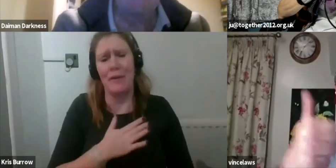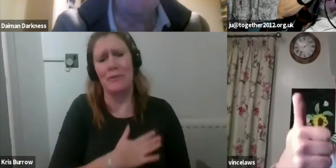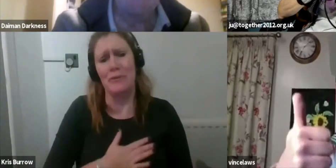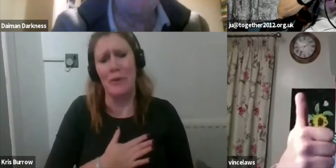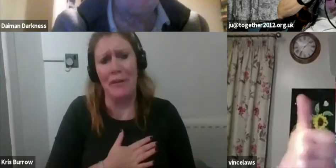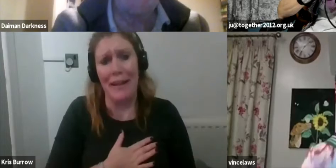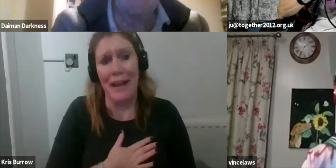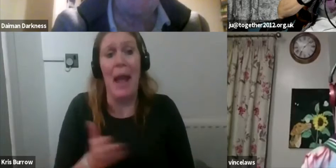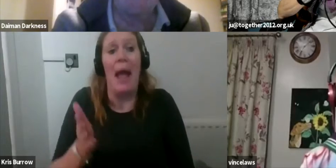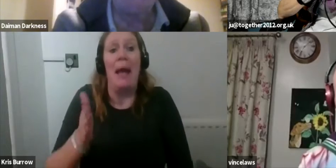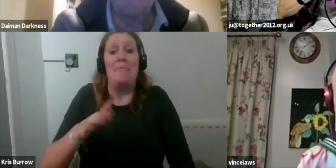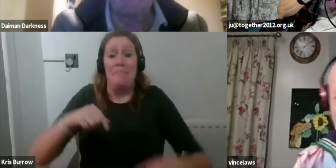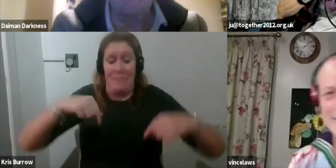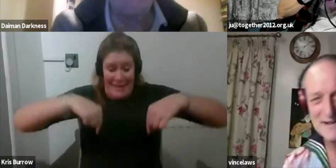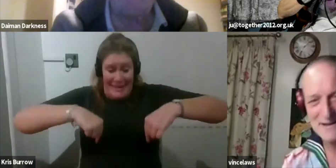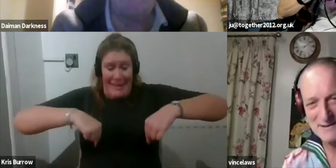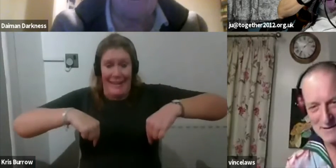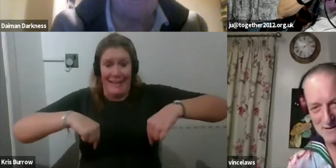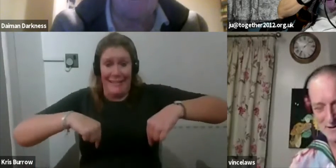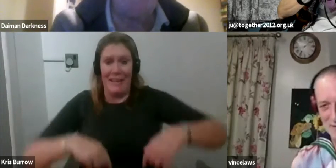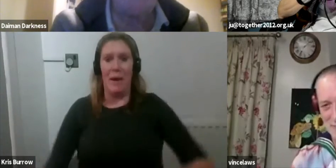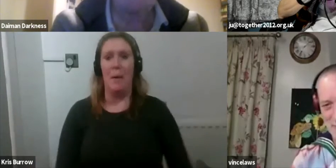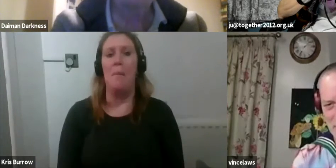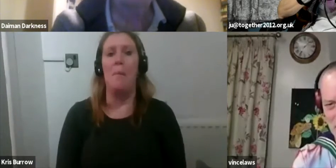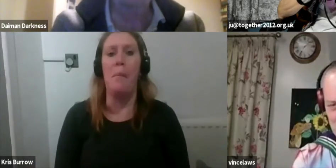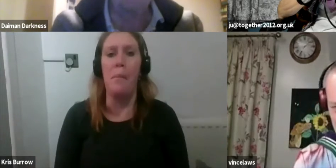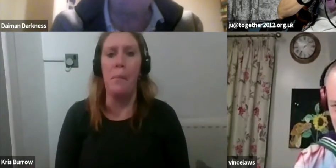back. No,